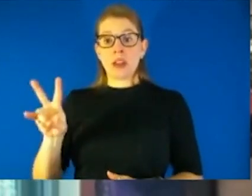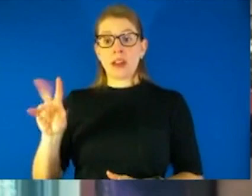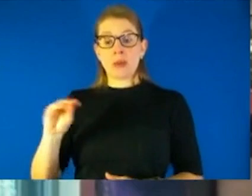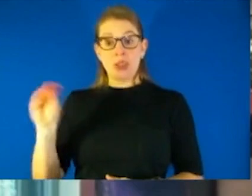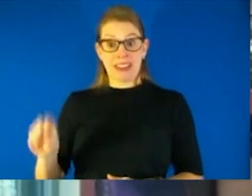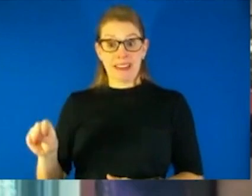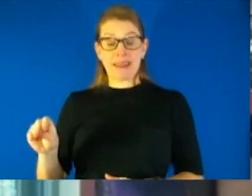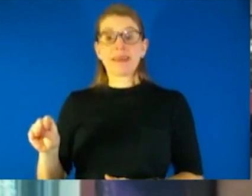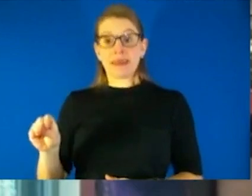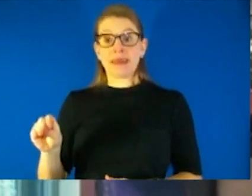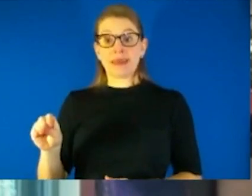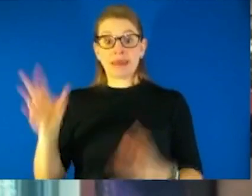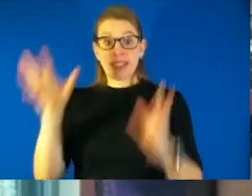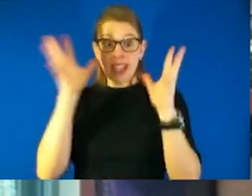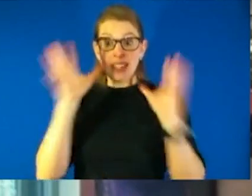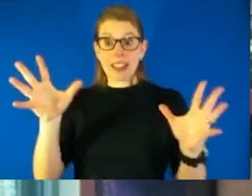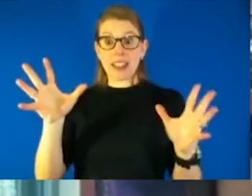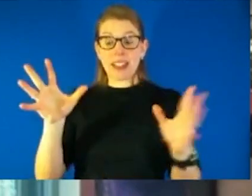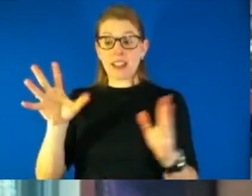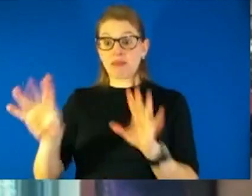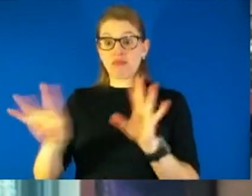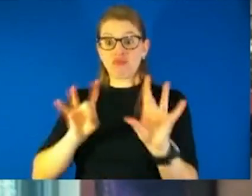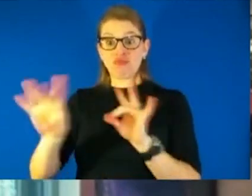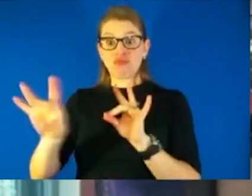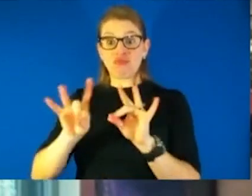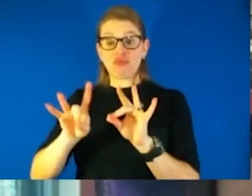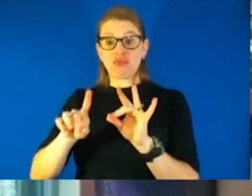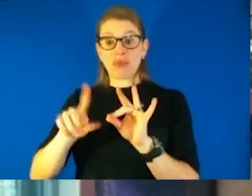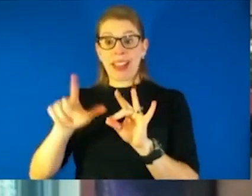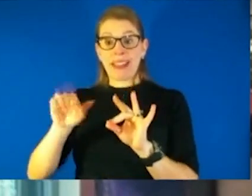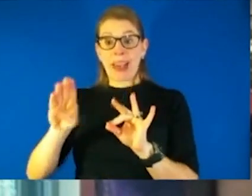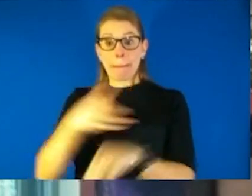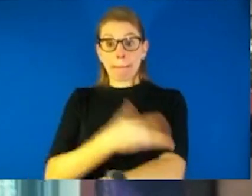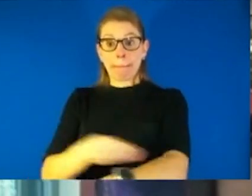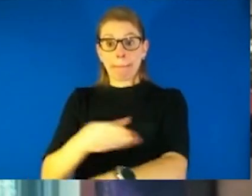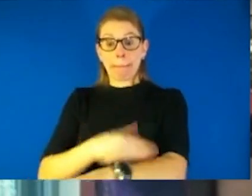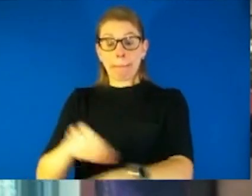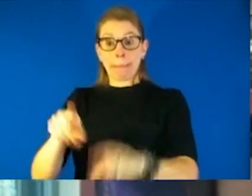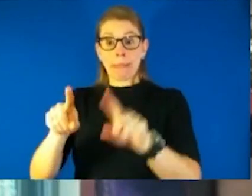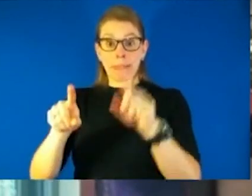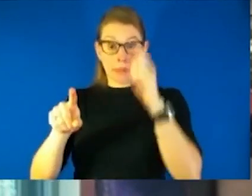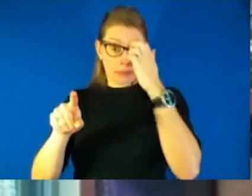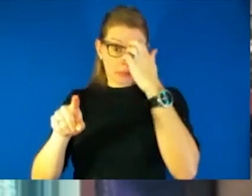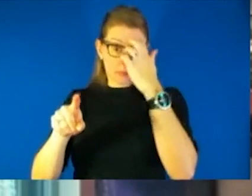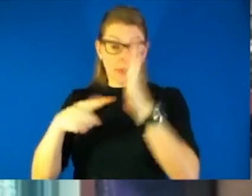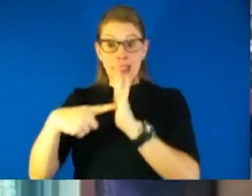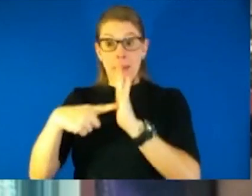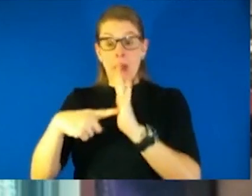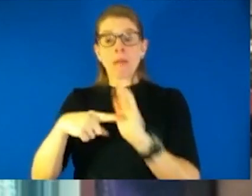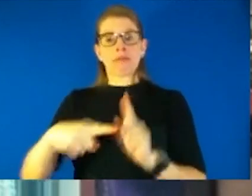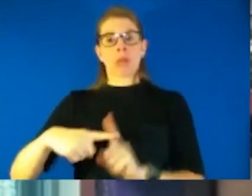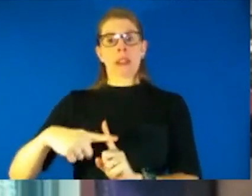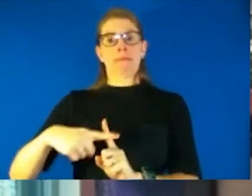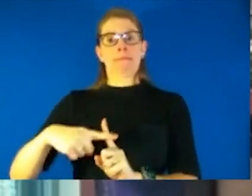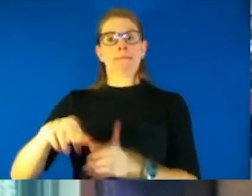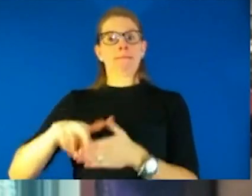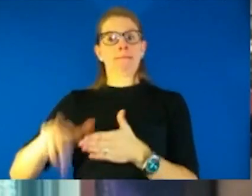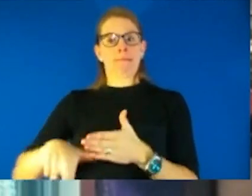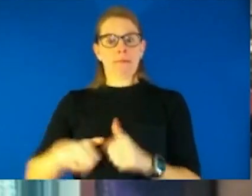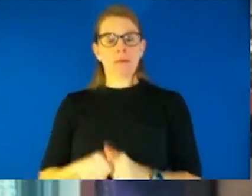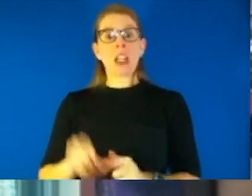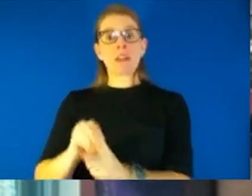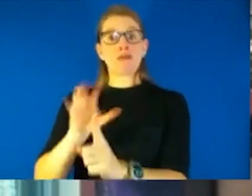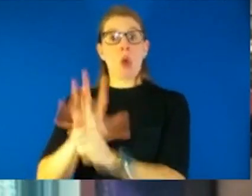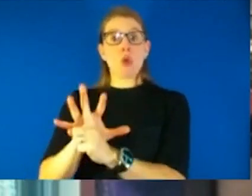37% of the deer that they sampled were positive by antibody testing. So it had been exposed at some point